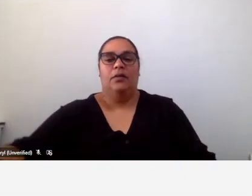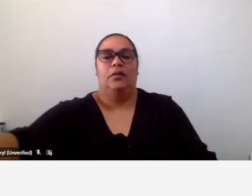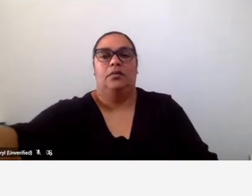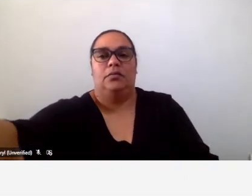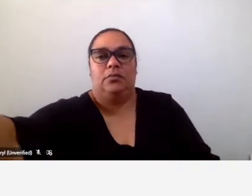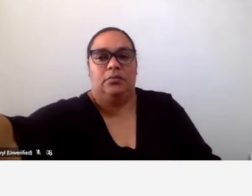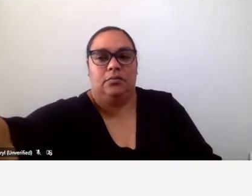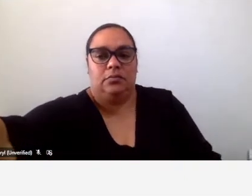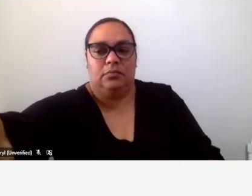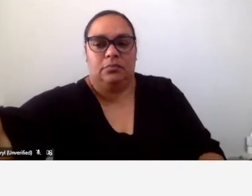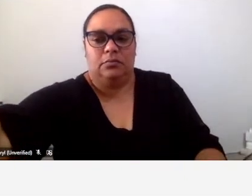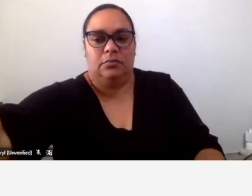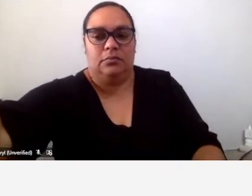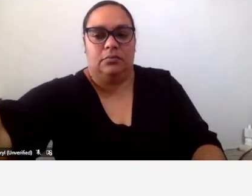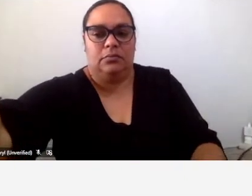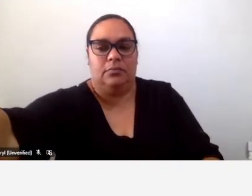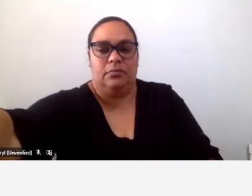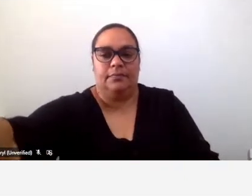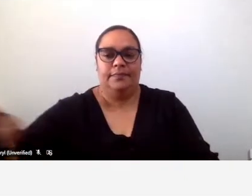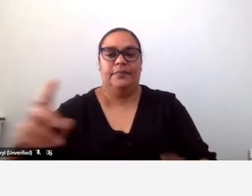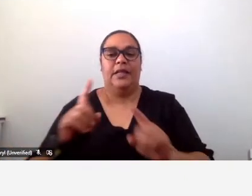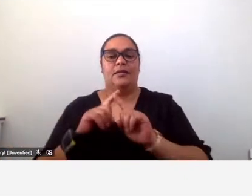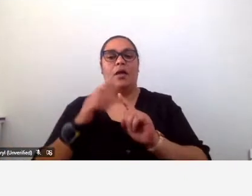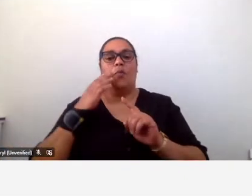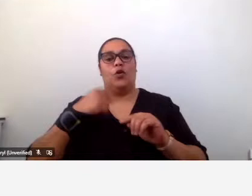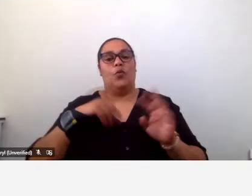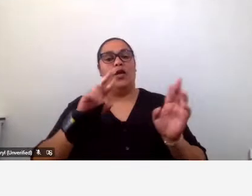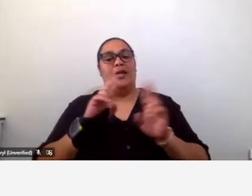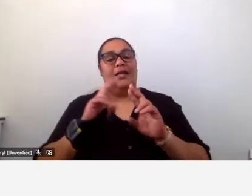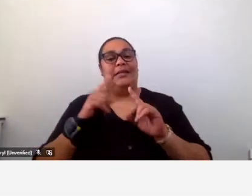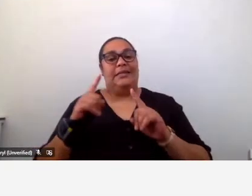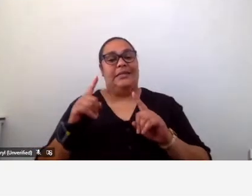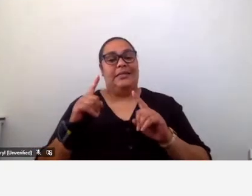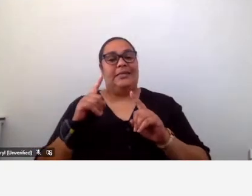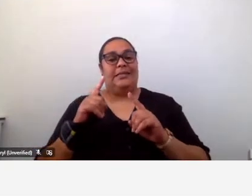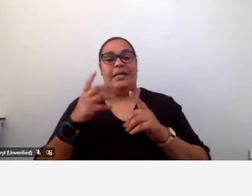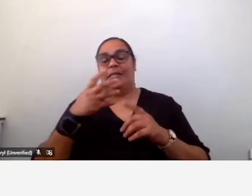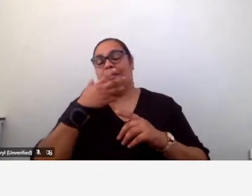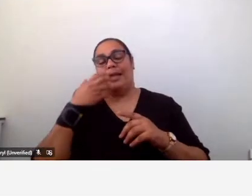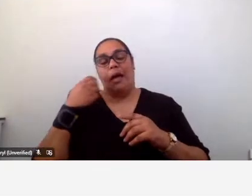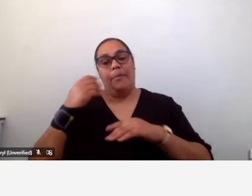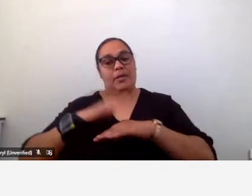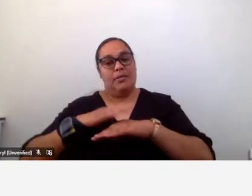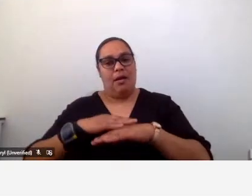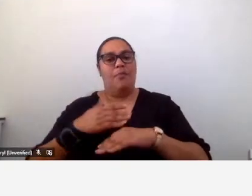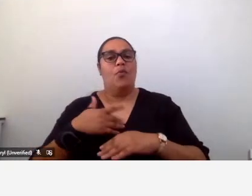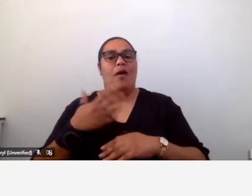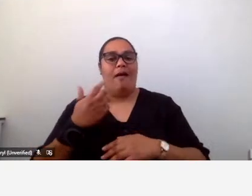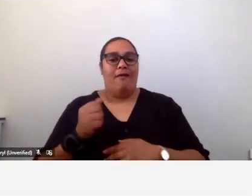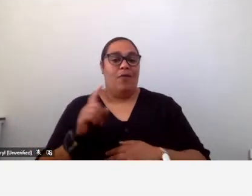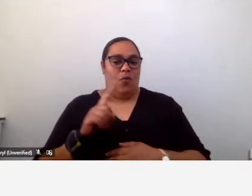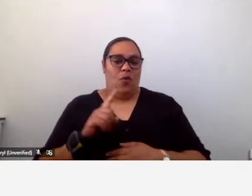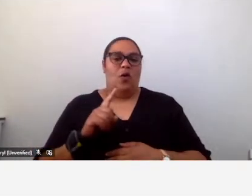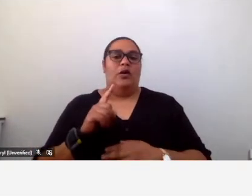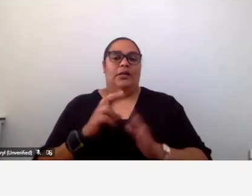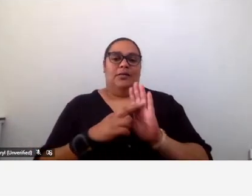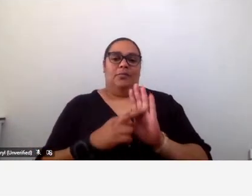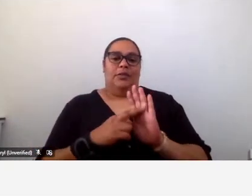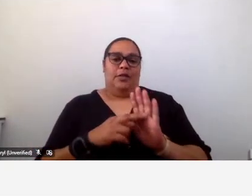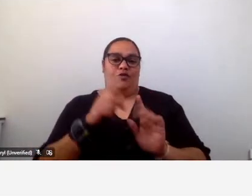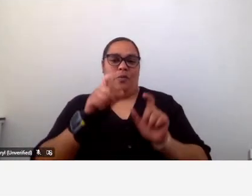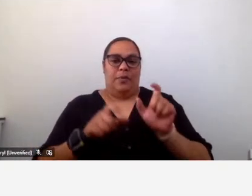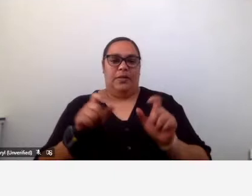In regard to whether we are ready for the initiation summer season, we have had representation